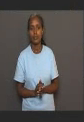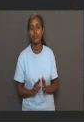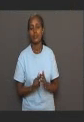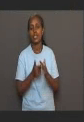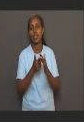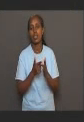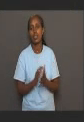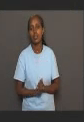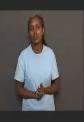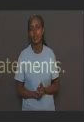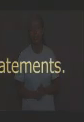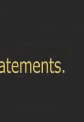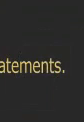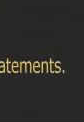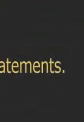Begin.